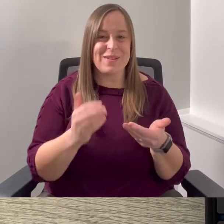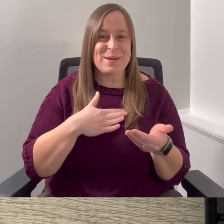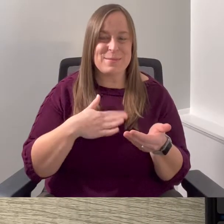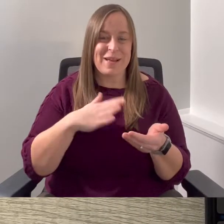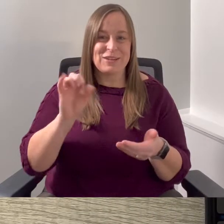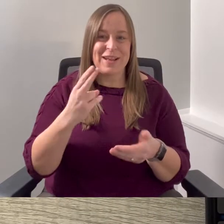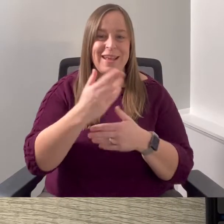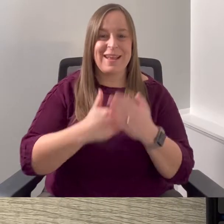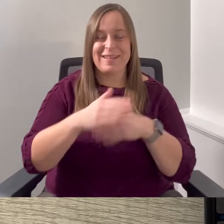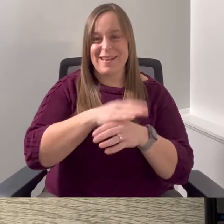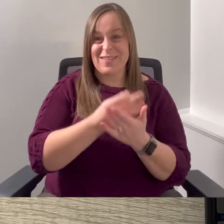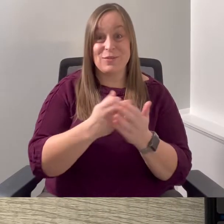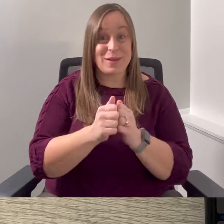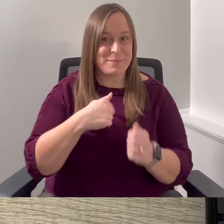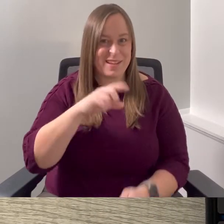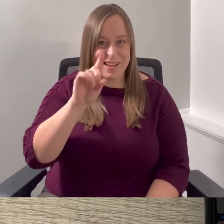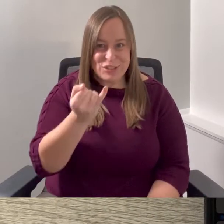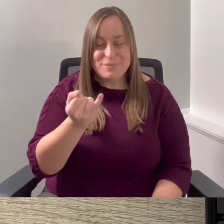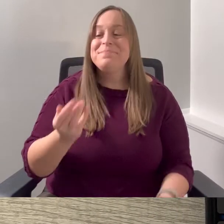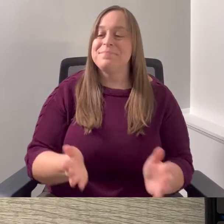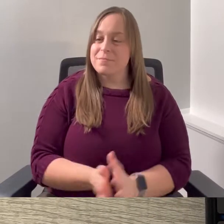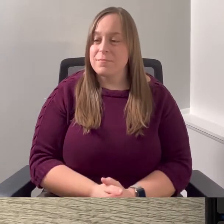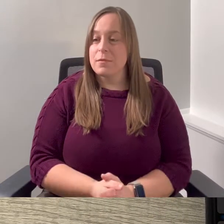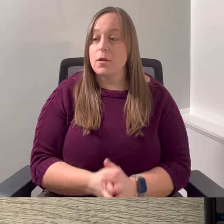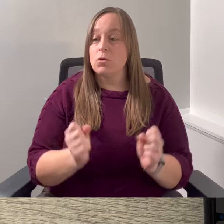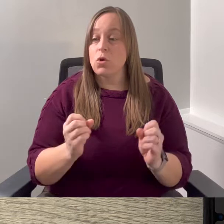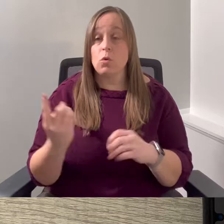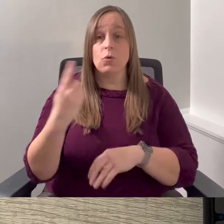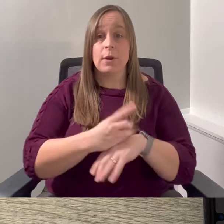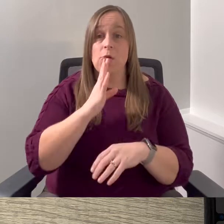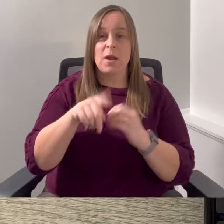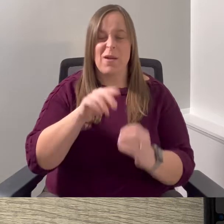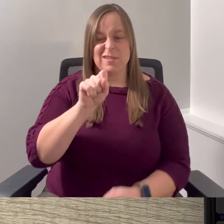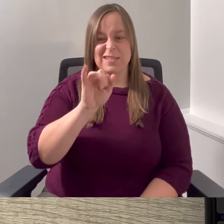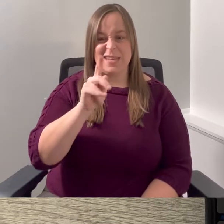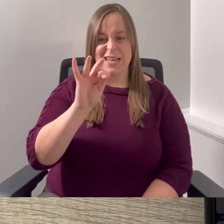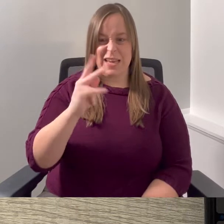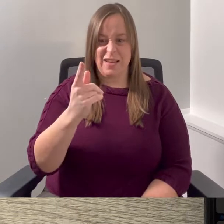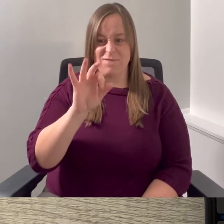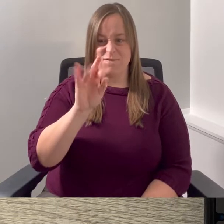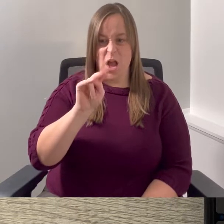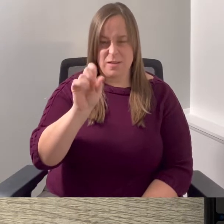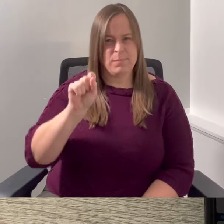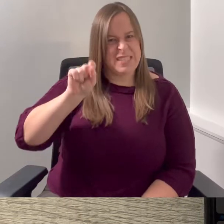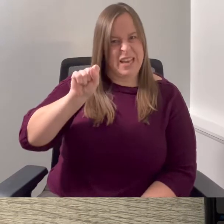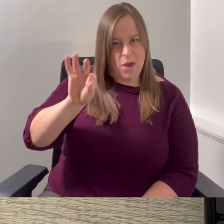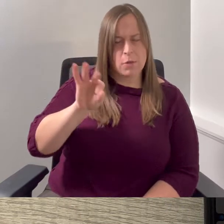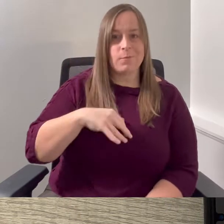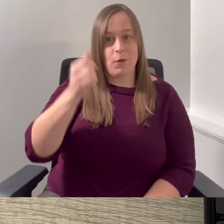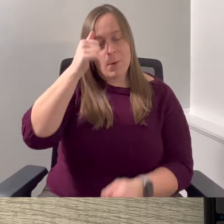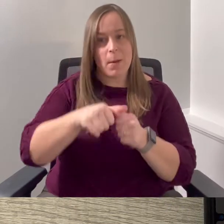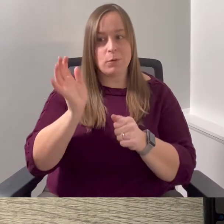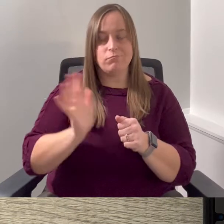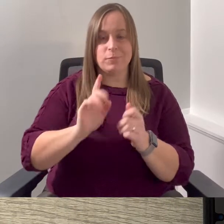everyone, welcome to my channel, Hands-On Finances with me, Donna Jean. So today we're going to talk about sinking funds. And I